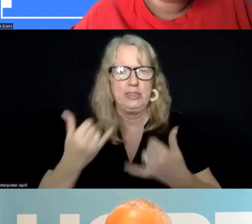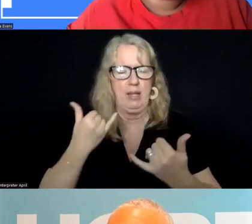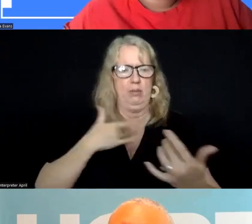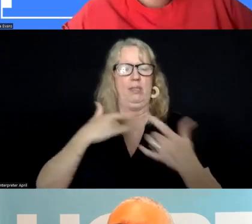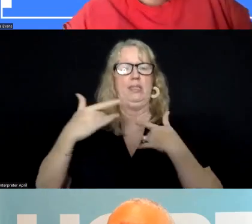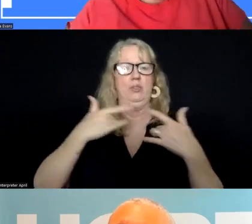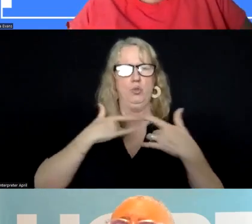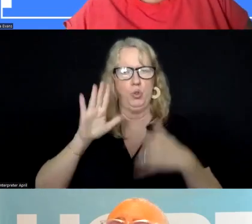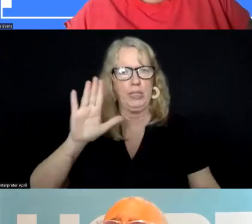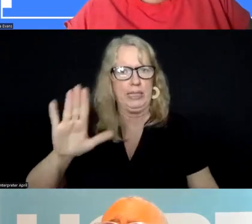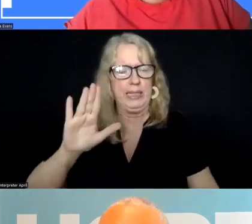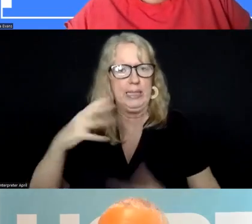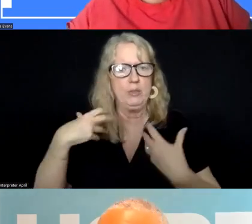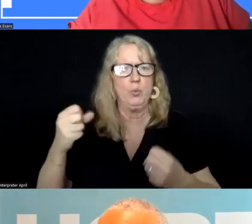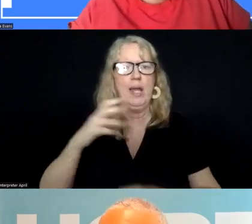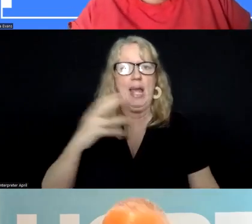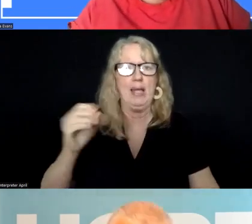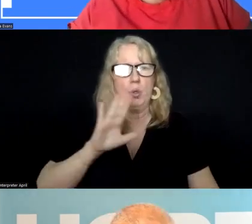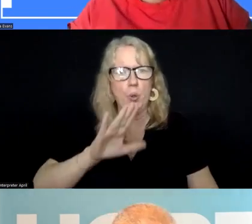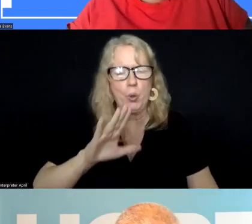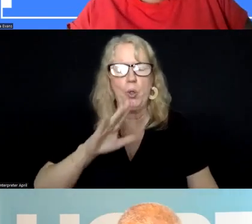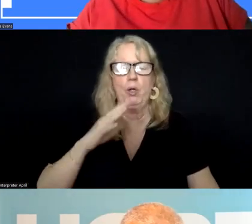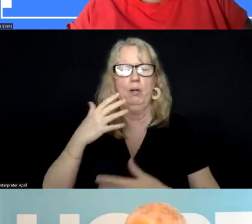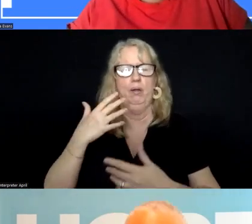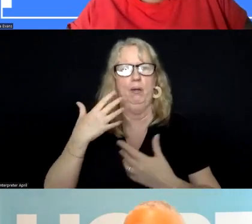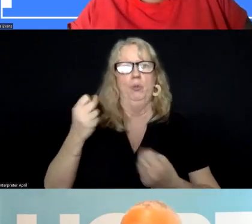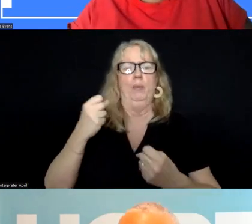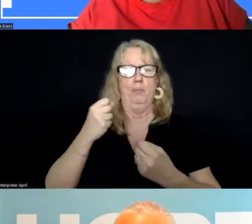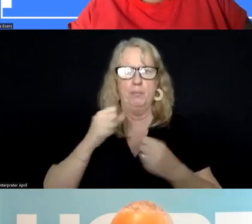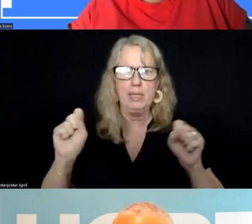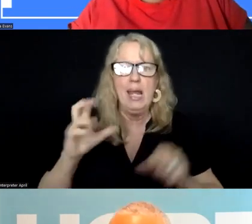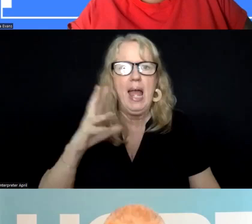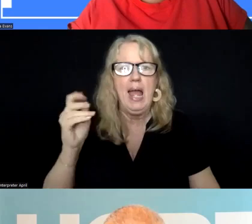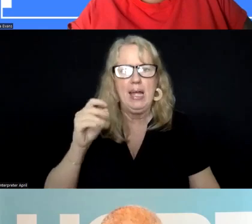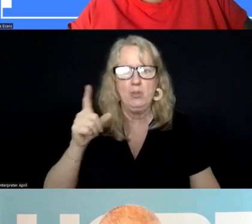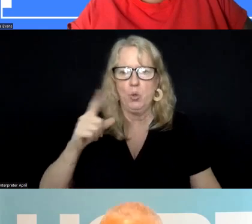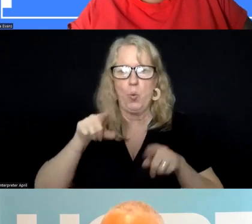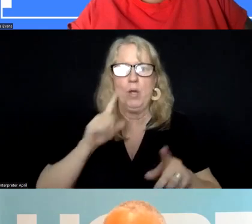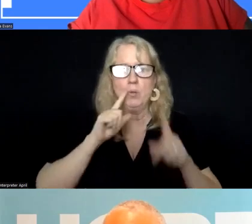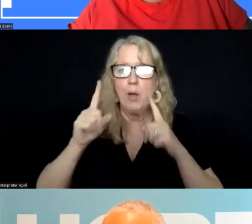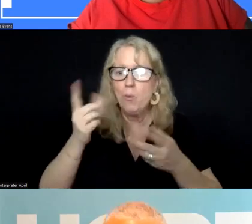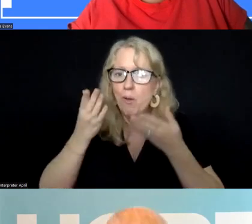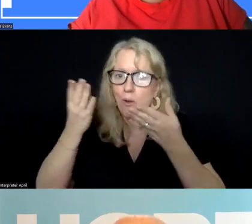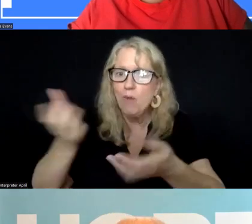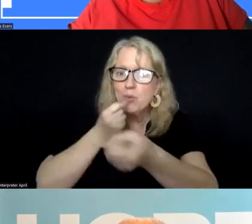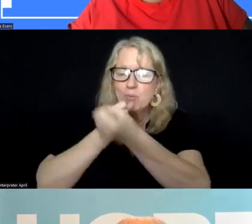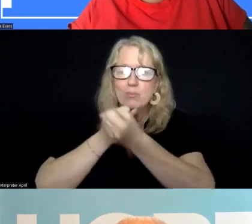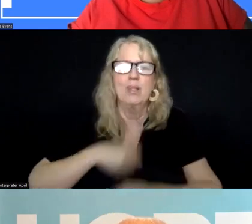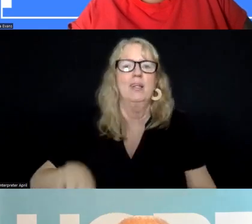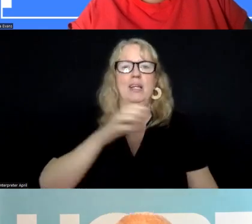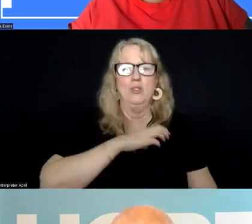concerned about his well-being and her well-being. And as she spoke and we offered support,